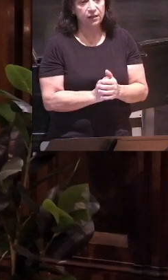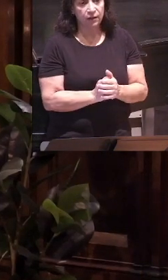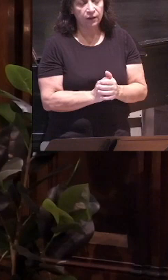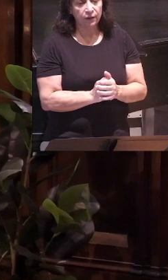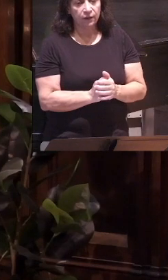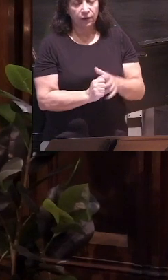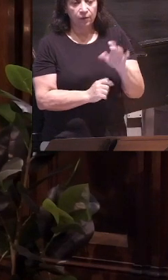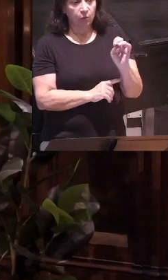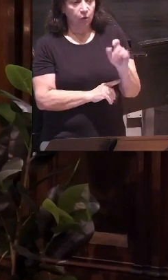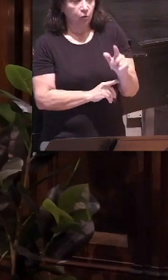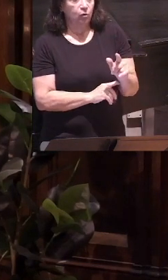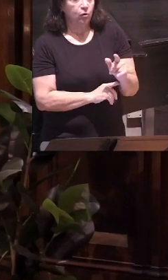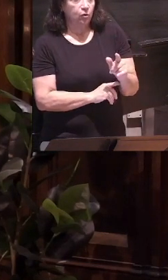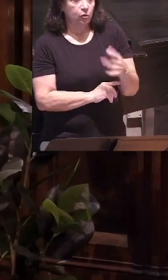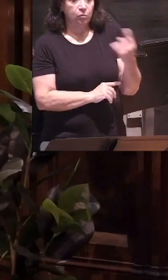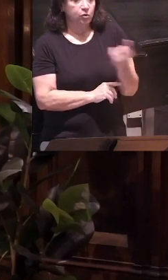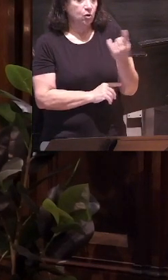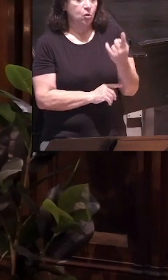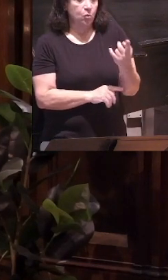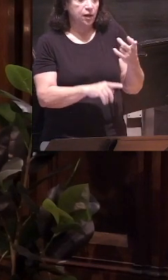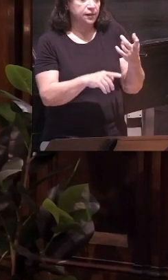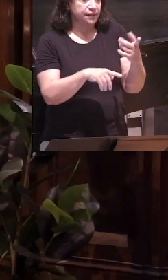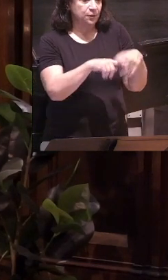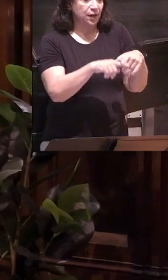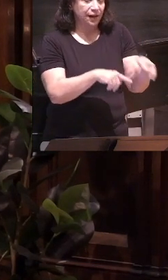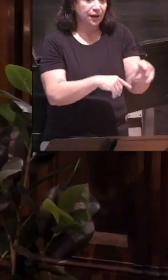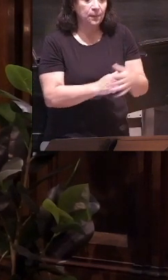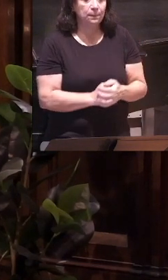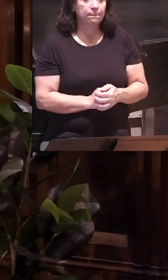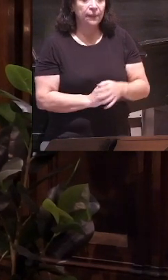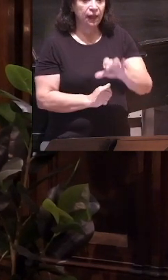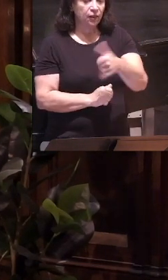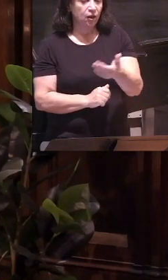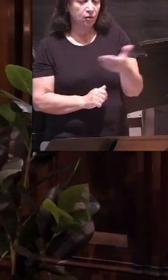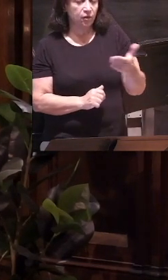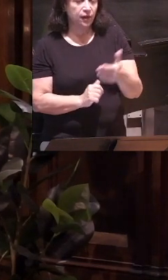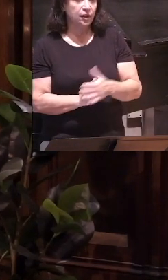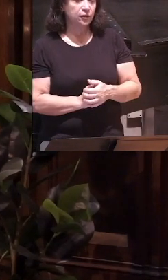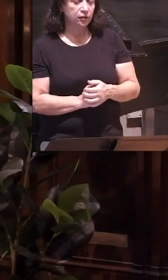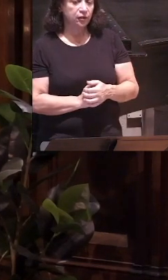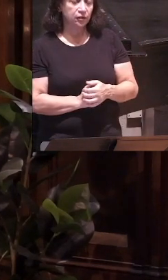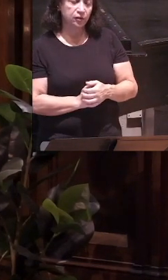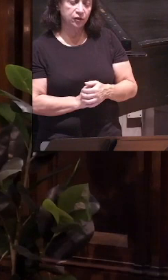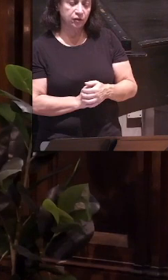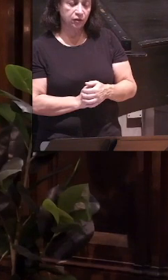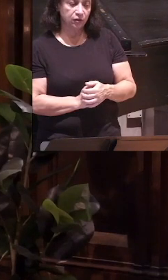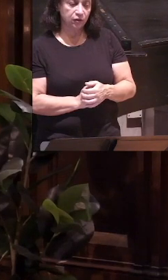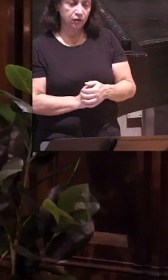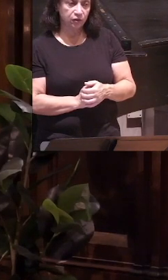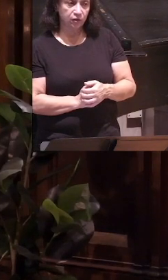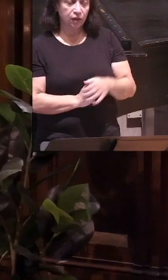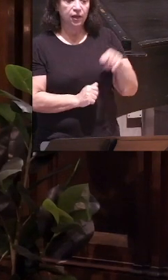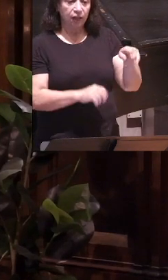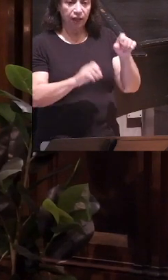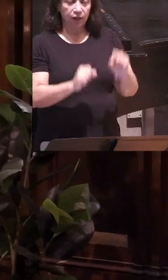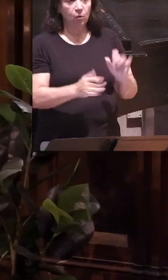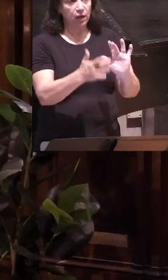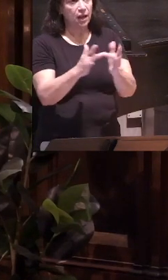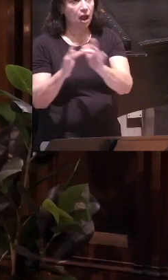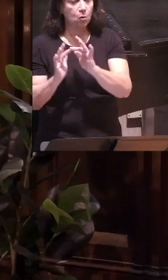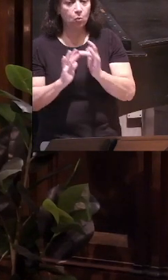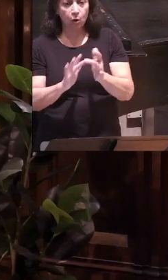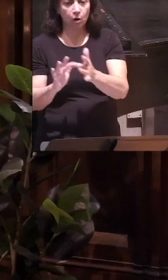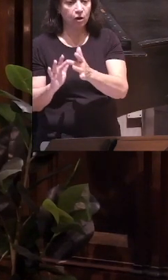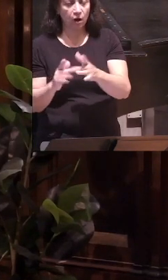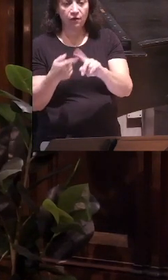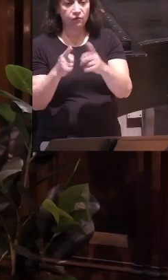everyone, but Earl was, you could always count on him. The other thing that stood out to me was that his network and his friends was very